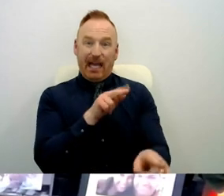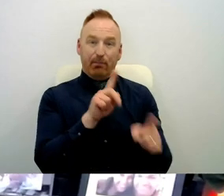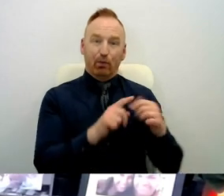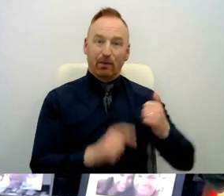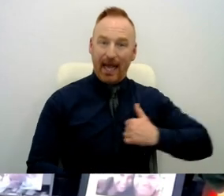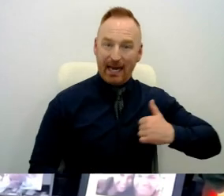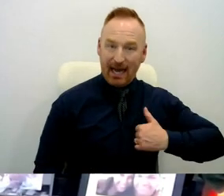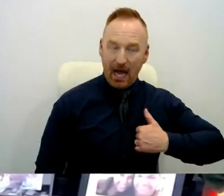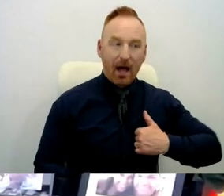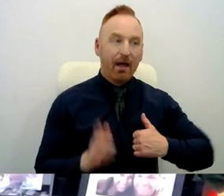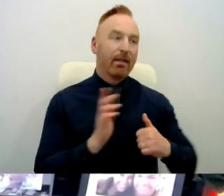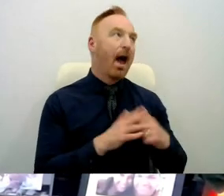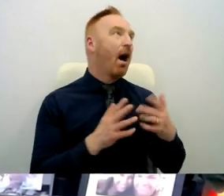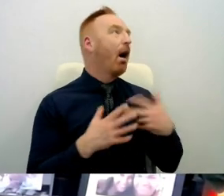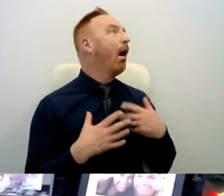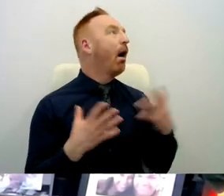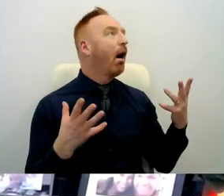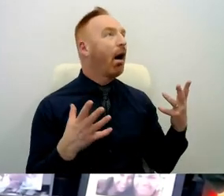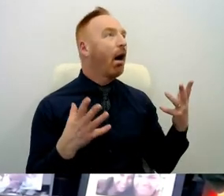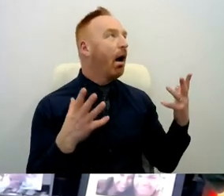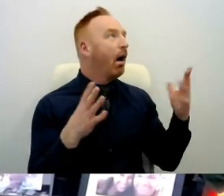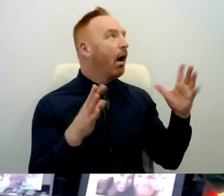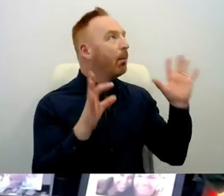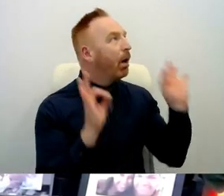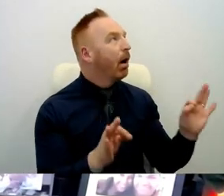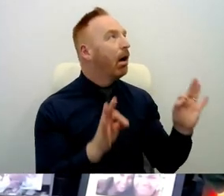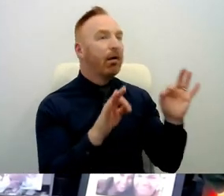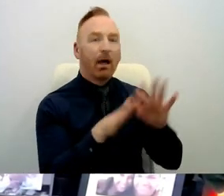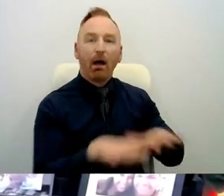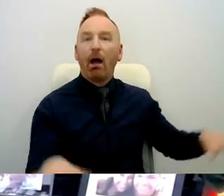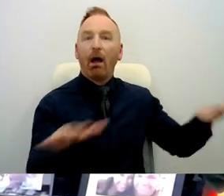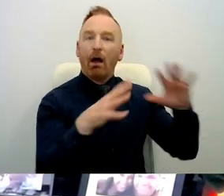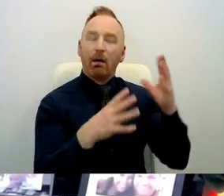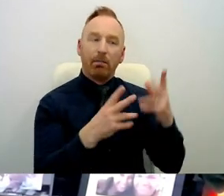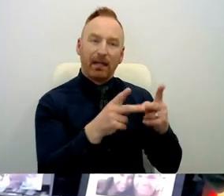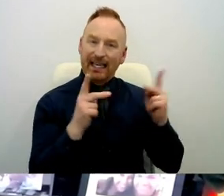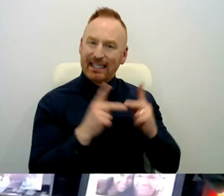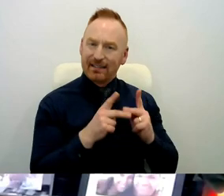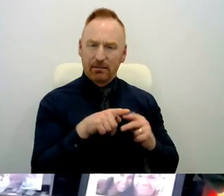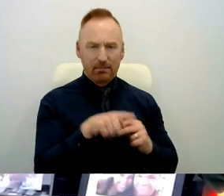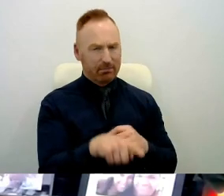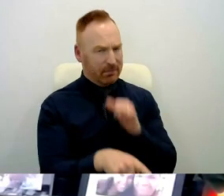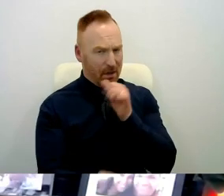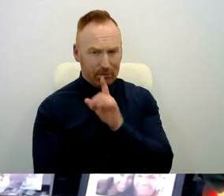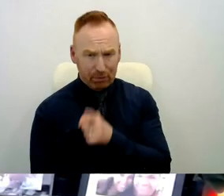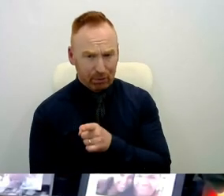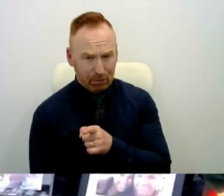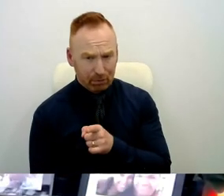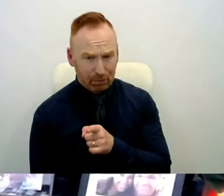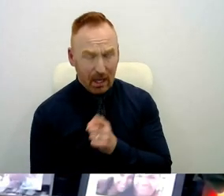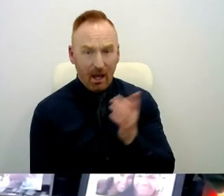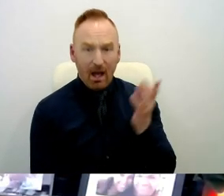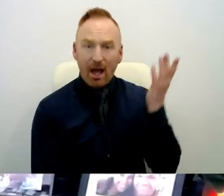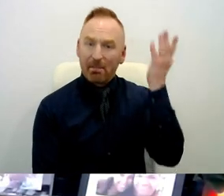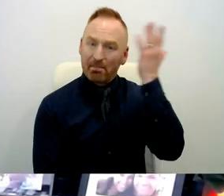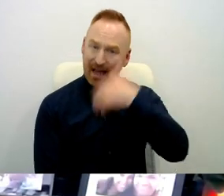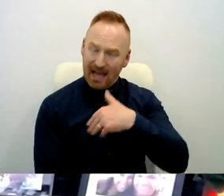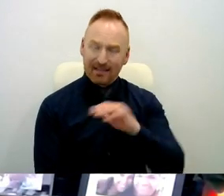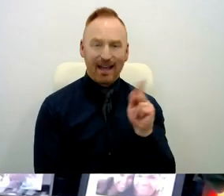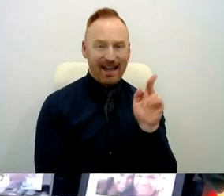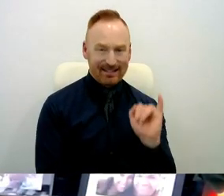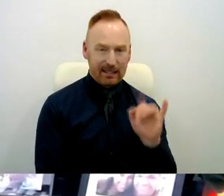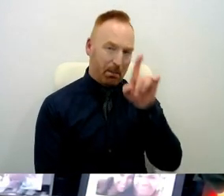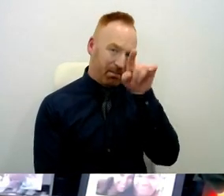is an oversimplification of Canada's history in relationship to Black people, and it's deeply misleading, and it serves to mask the